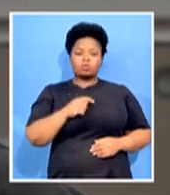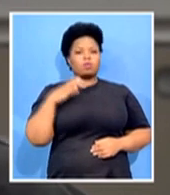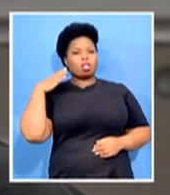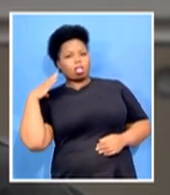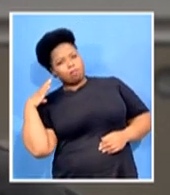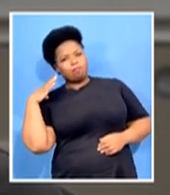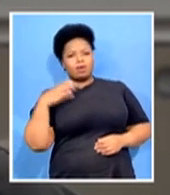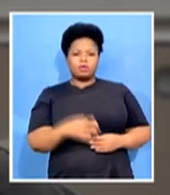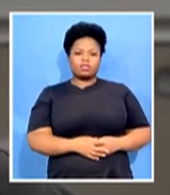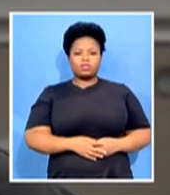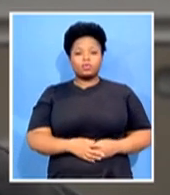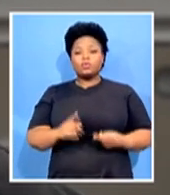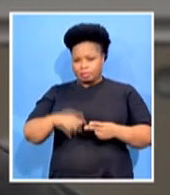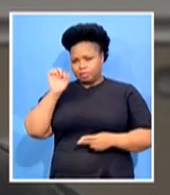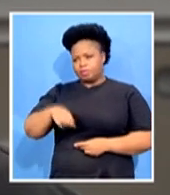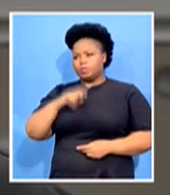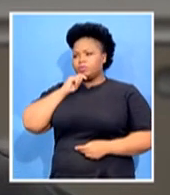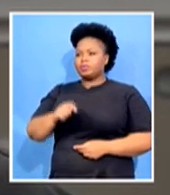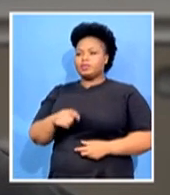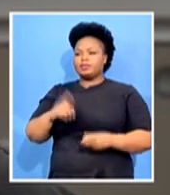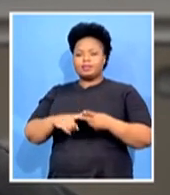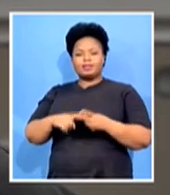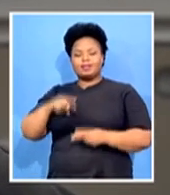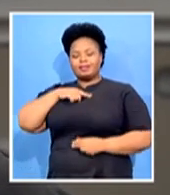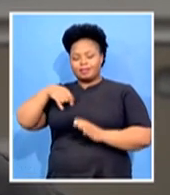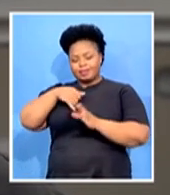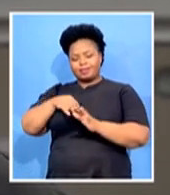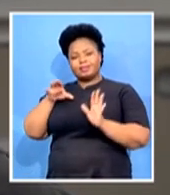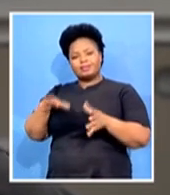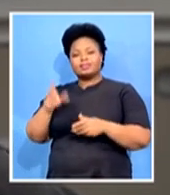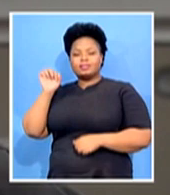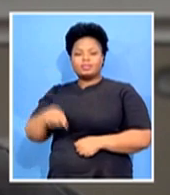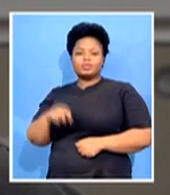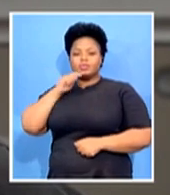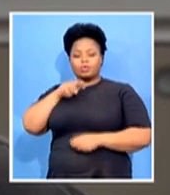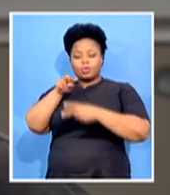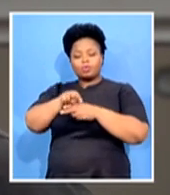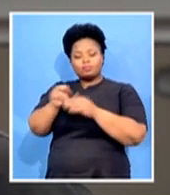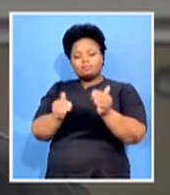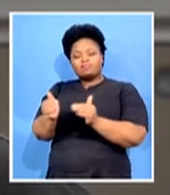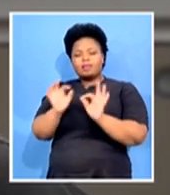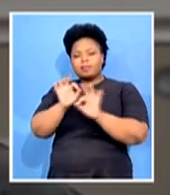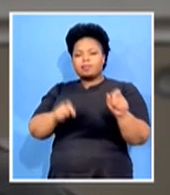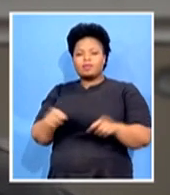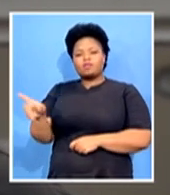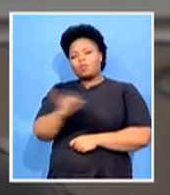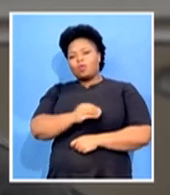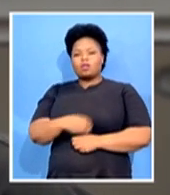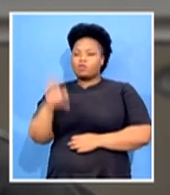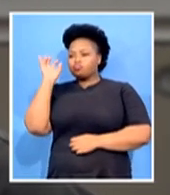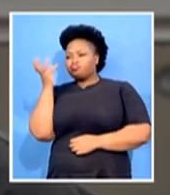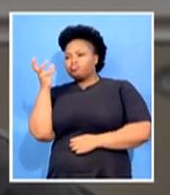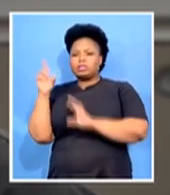I'm from the internal medicine department, we managed patients in the hospital, but it was everyone from the emergency department who, had tons of patients coming